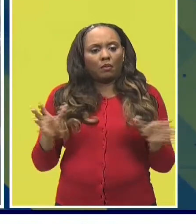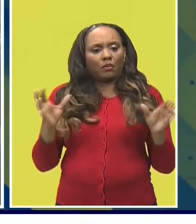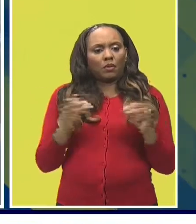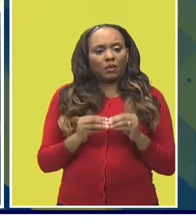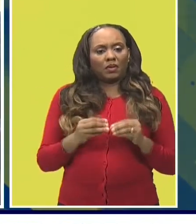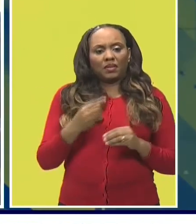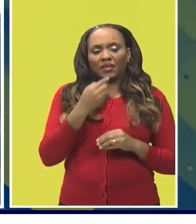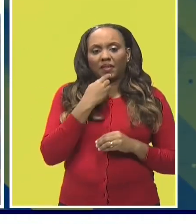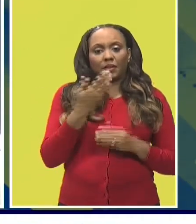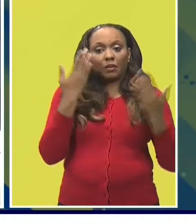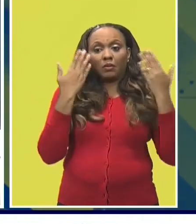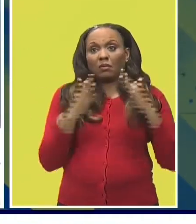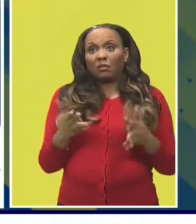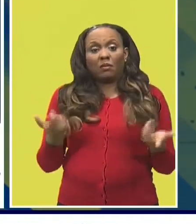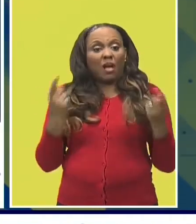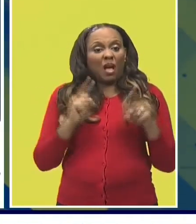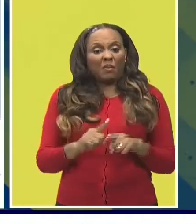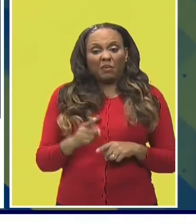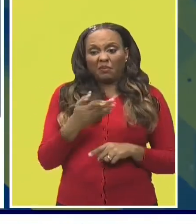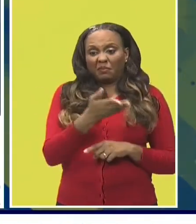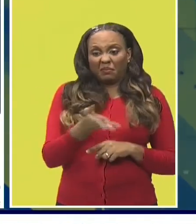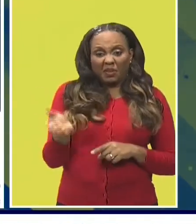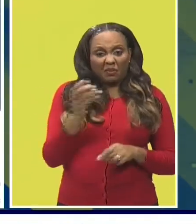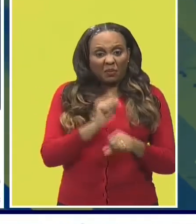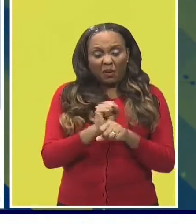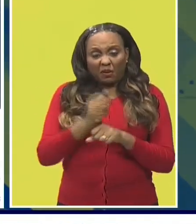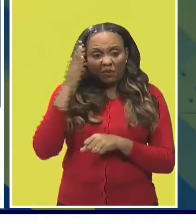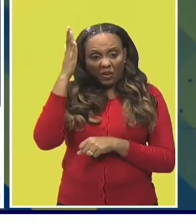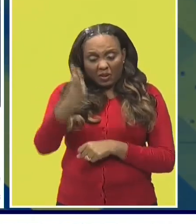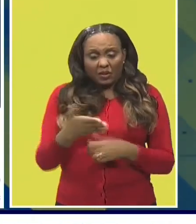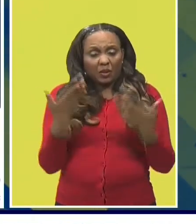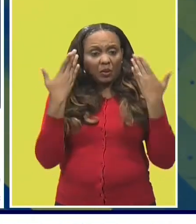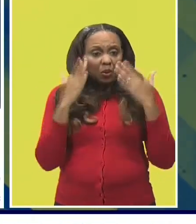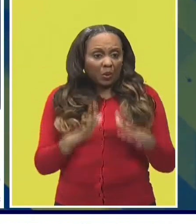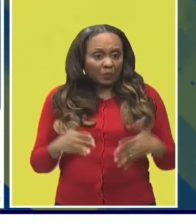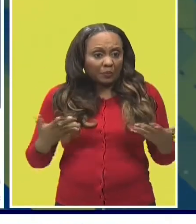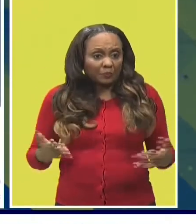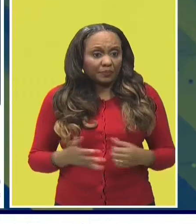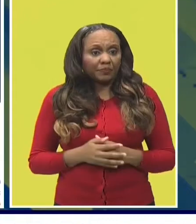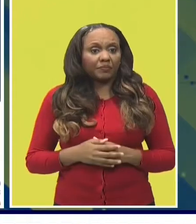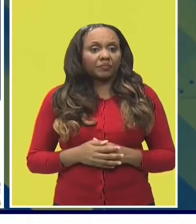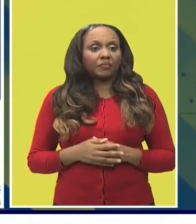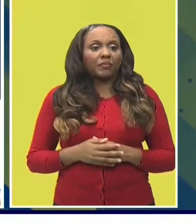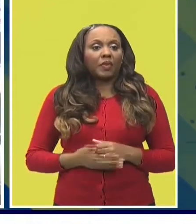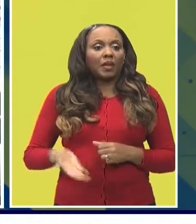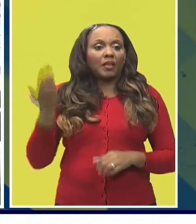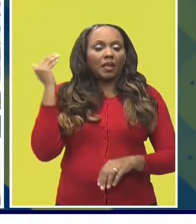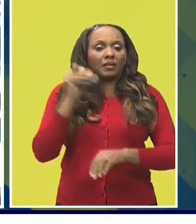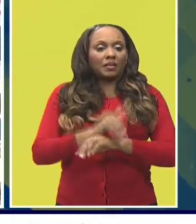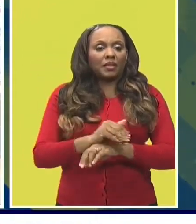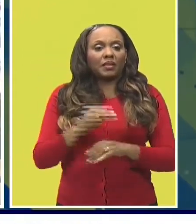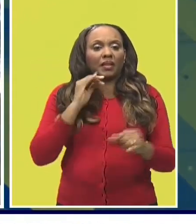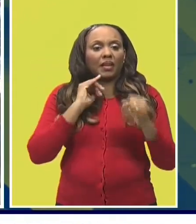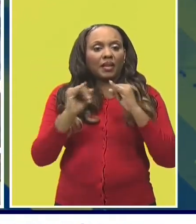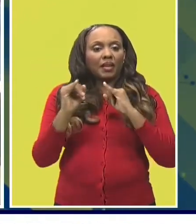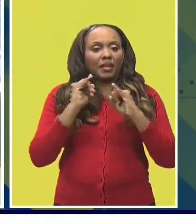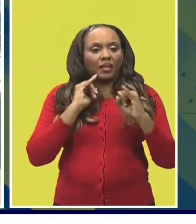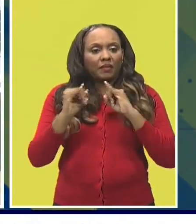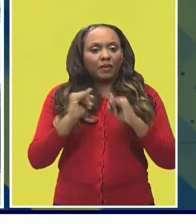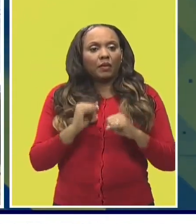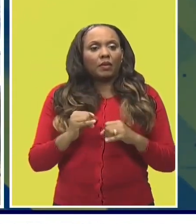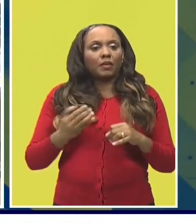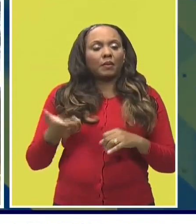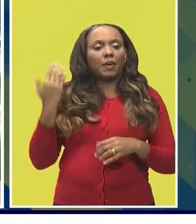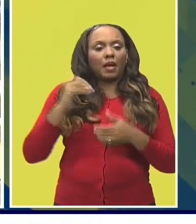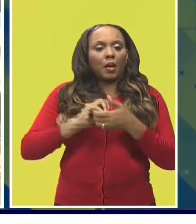told CBC News they were left in the dark about the way forward. In an interview last night, the then owner, Mrs. Asha Merchandani, popularly